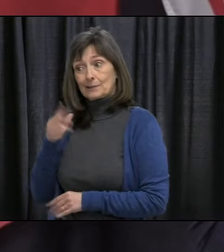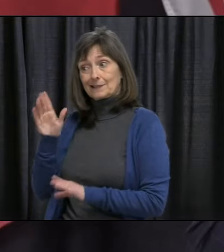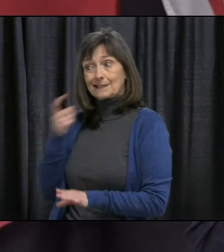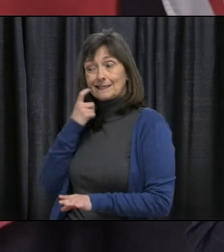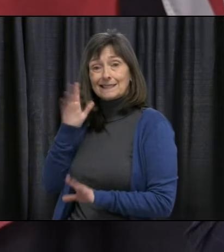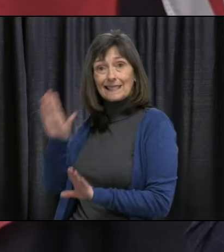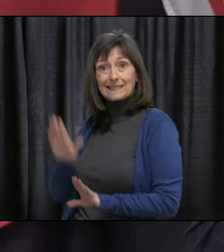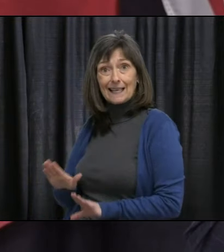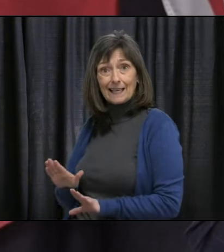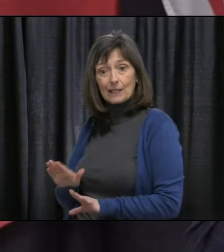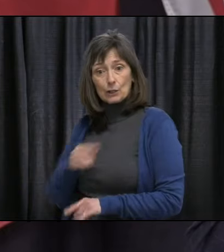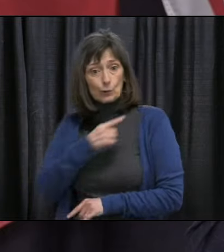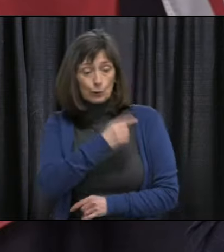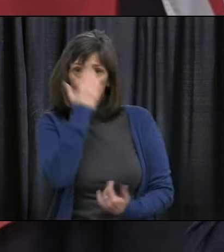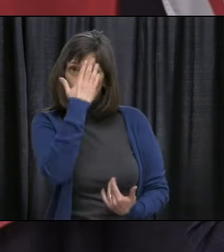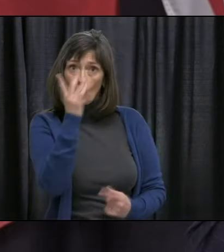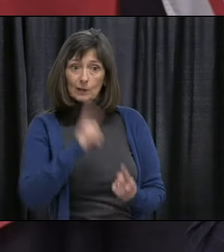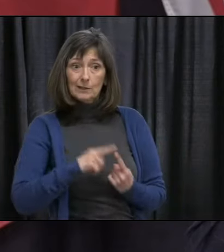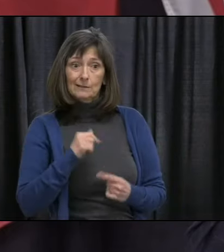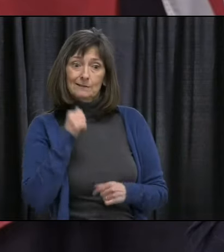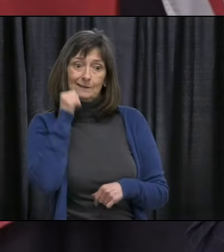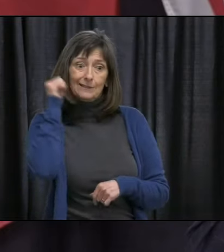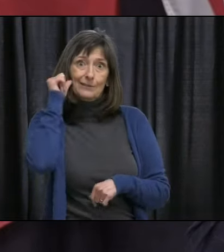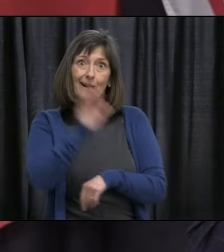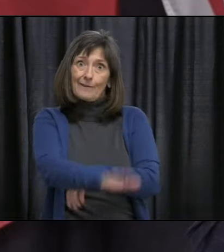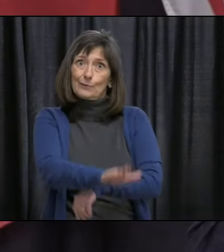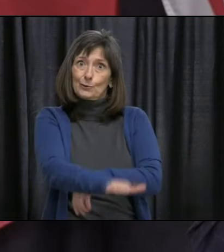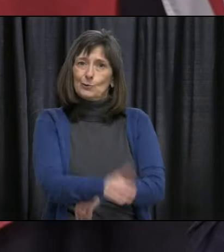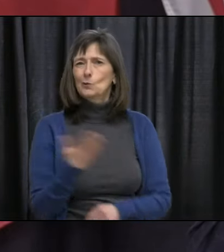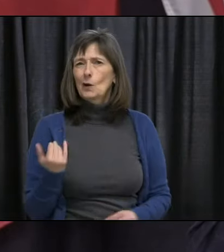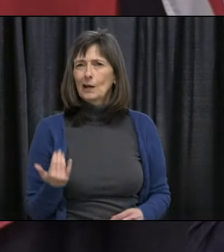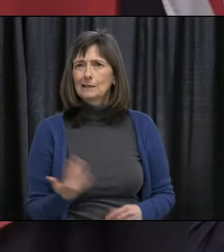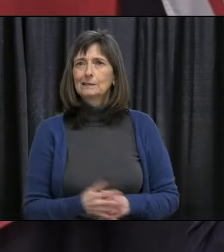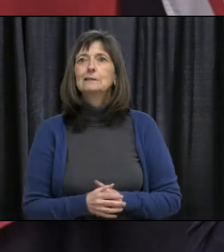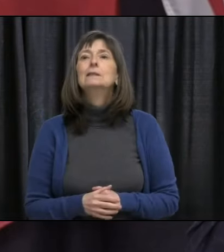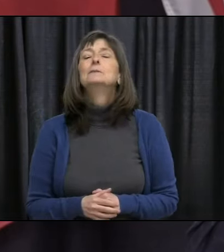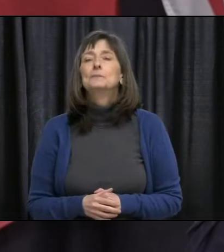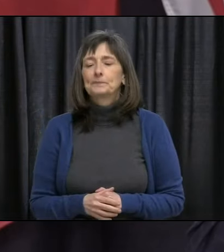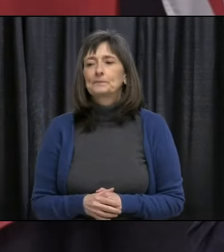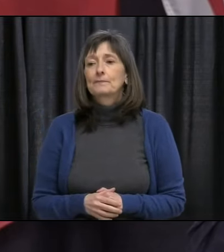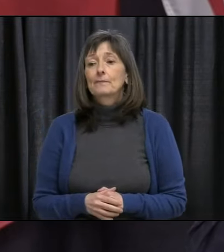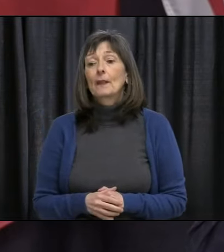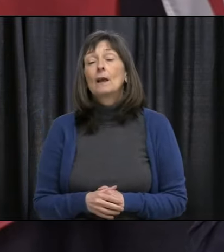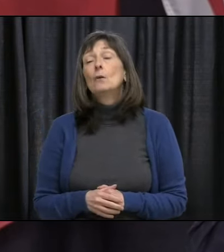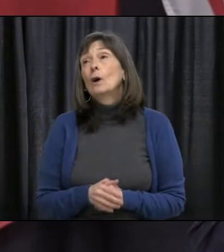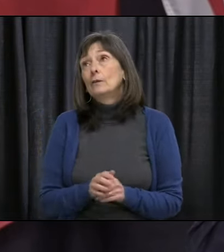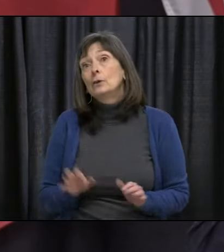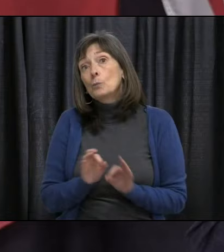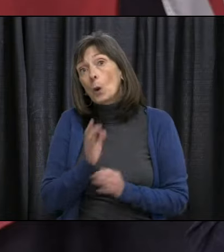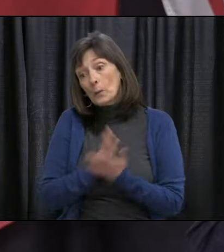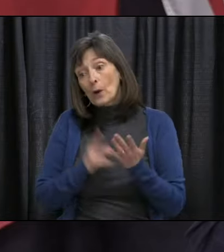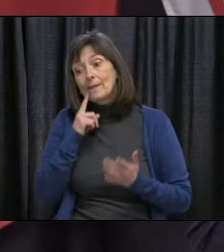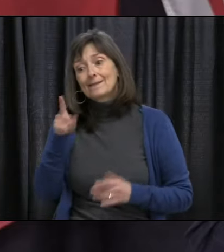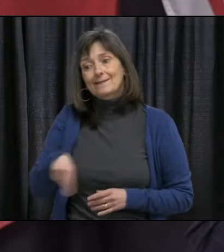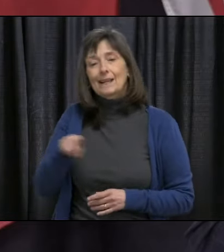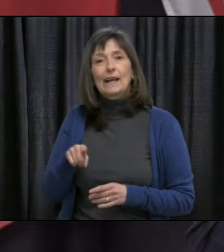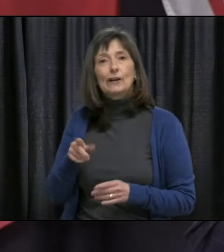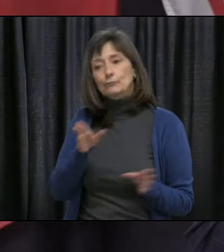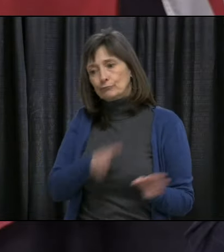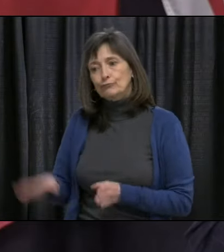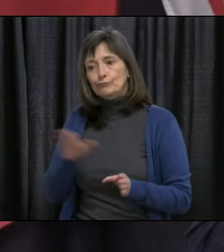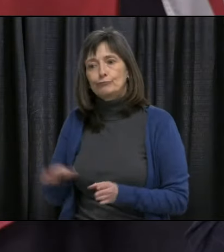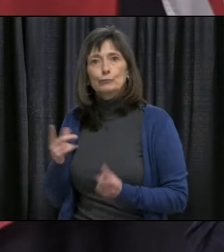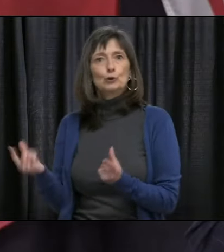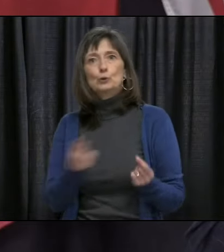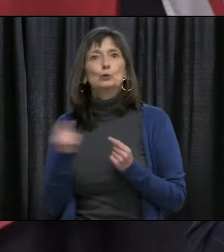good question. The first and foremost, the most important part of the question is that the proper procedures and plans were put in place. And